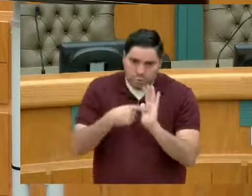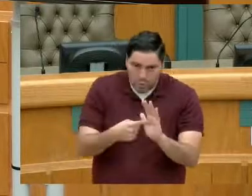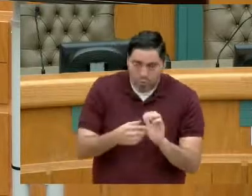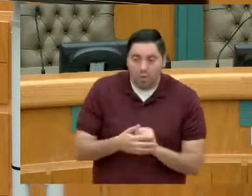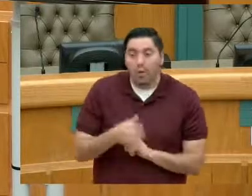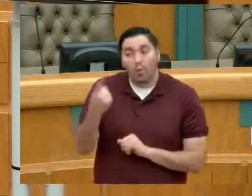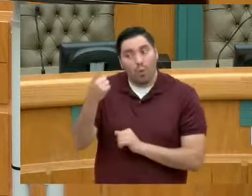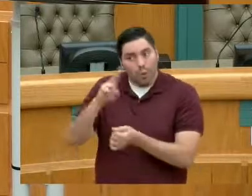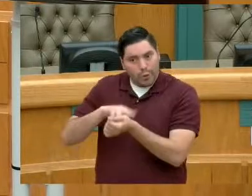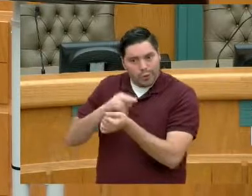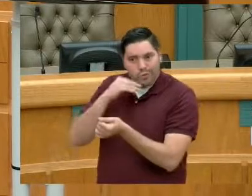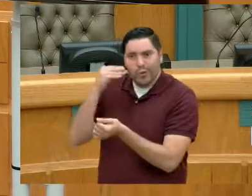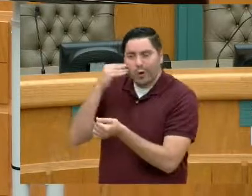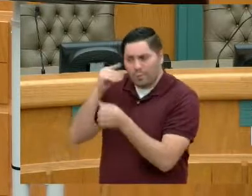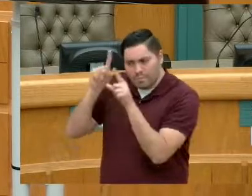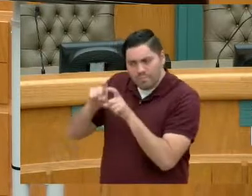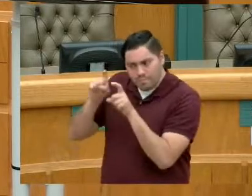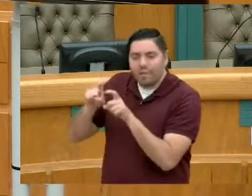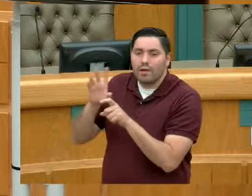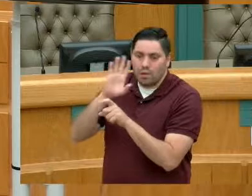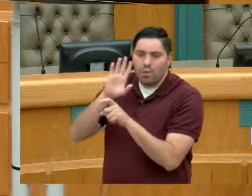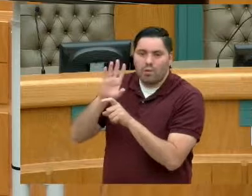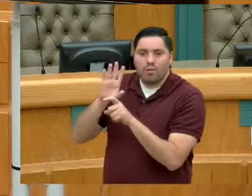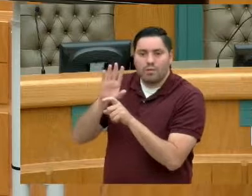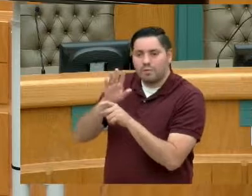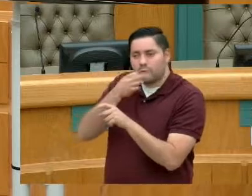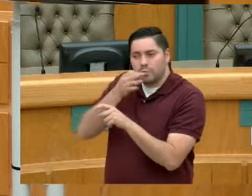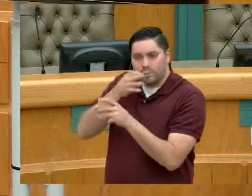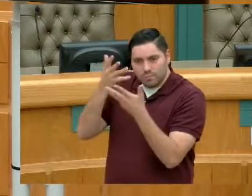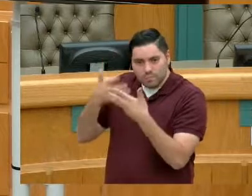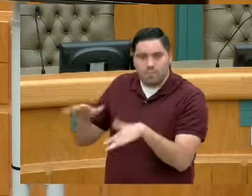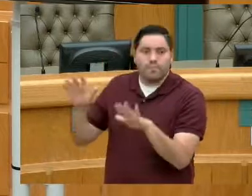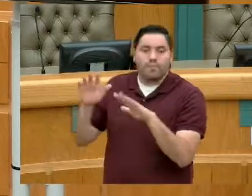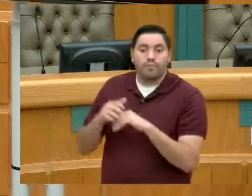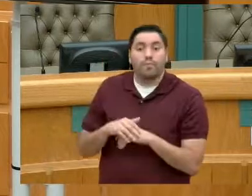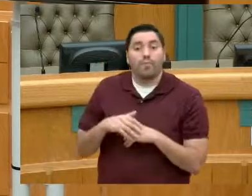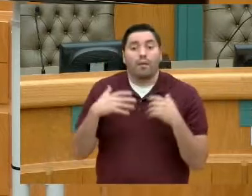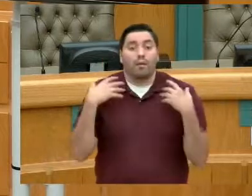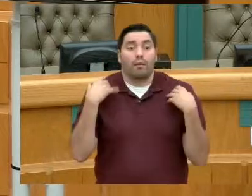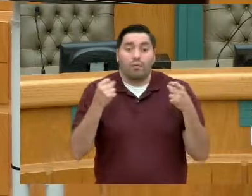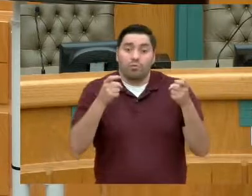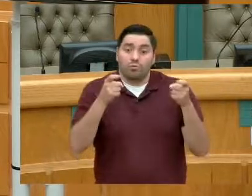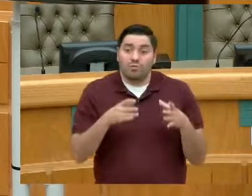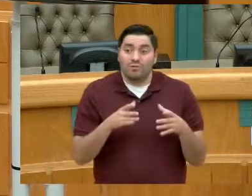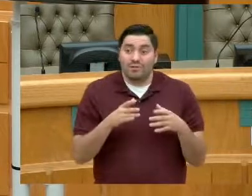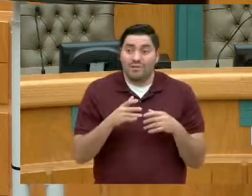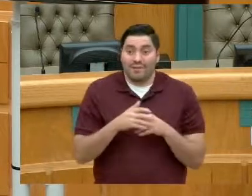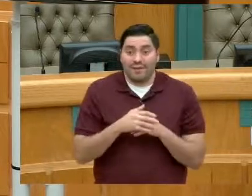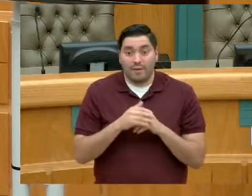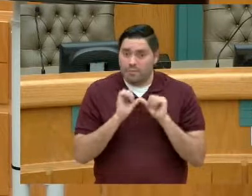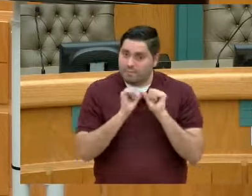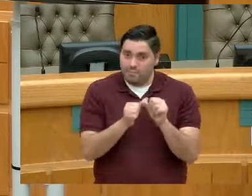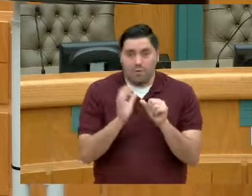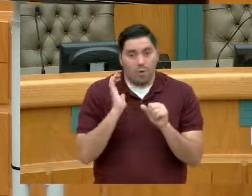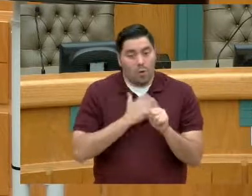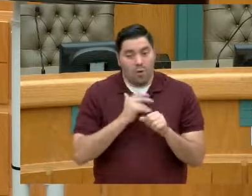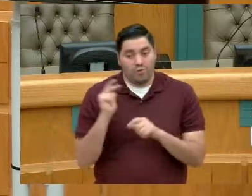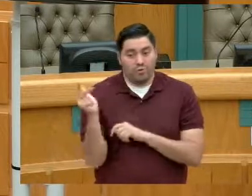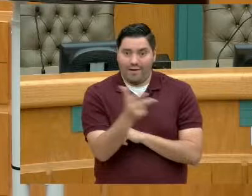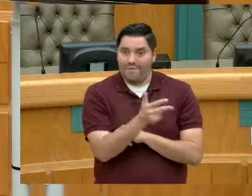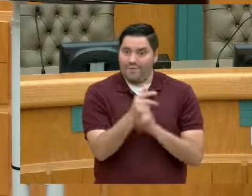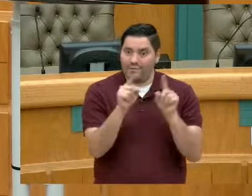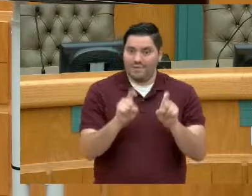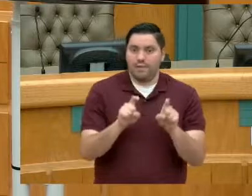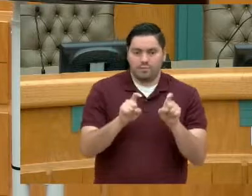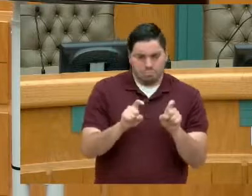and their test should be completed shortly. The Health District resumed our weekly drive-thrus today. The drive-thru went very